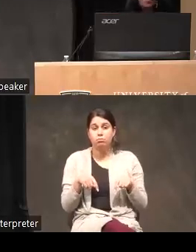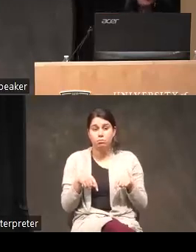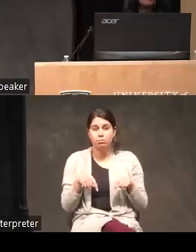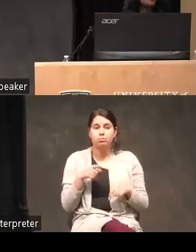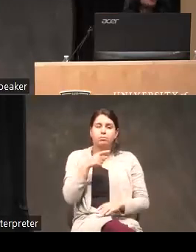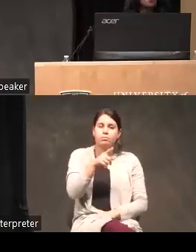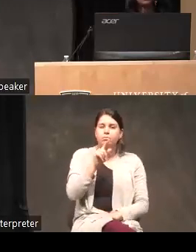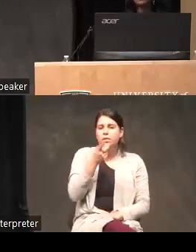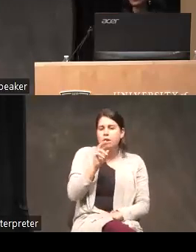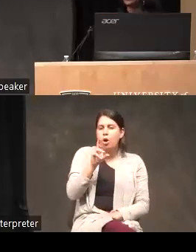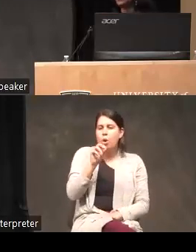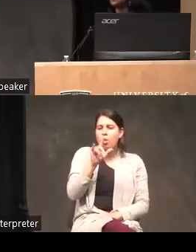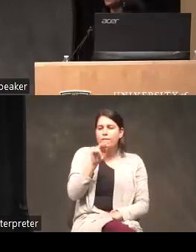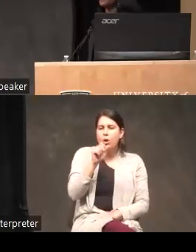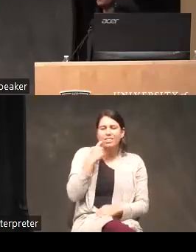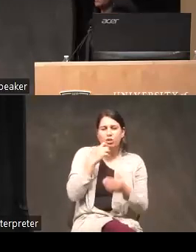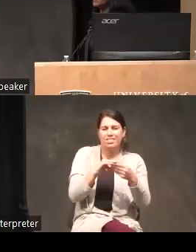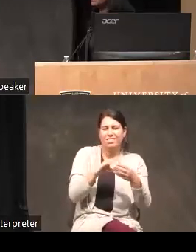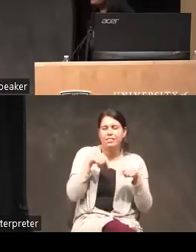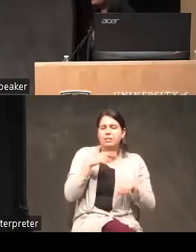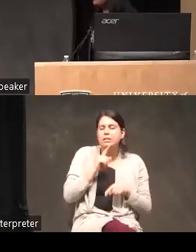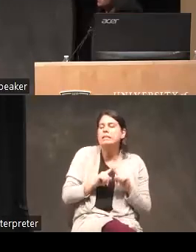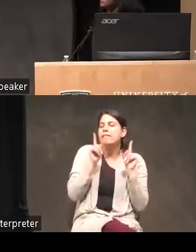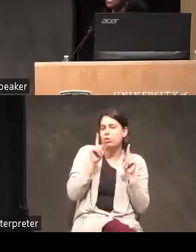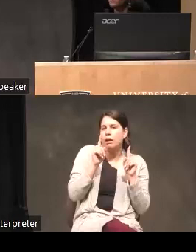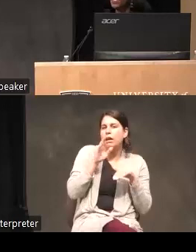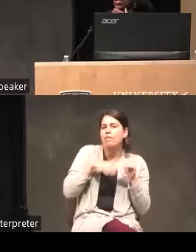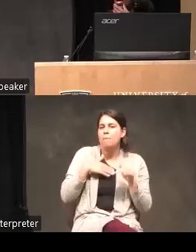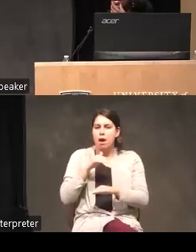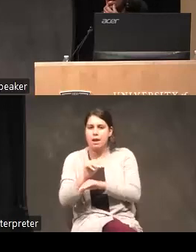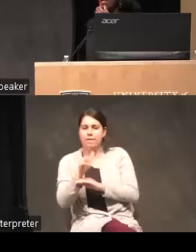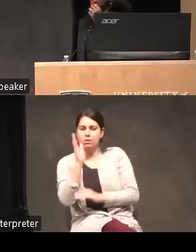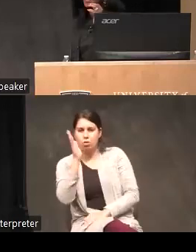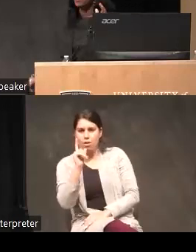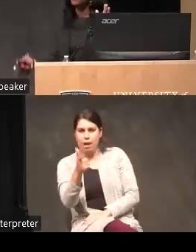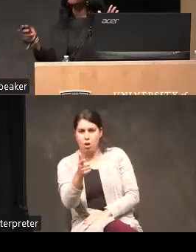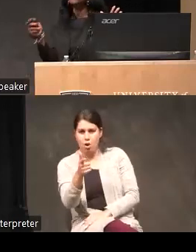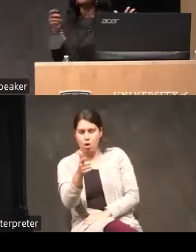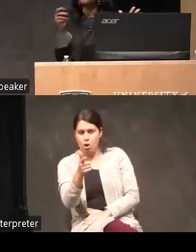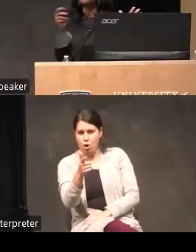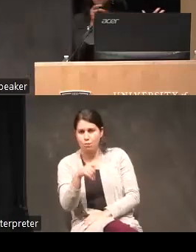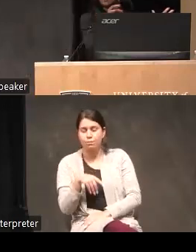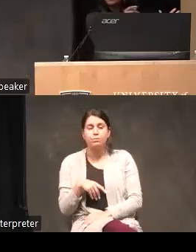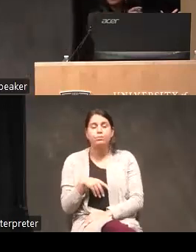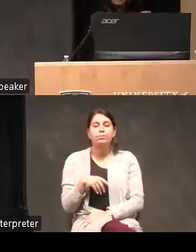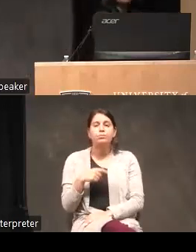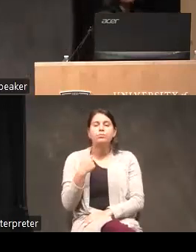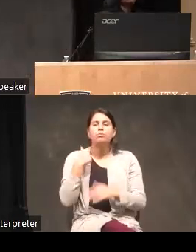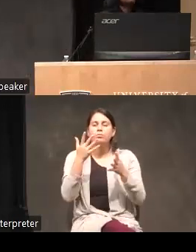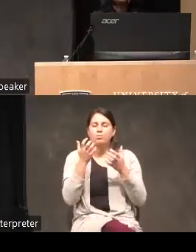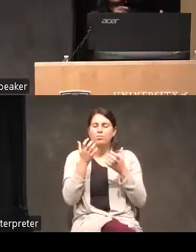Dr. Olivares was saying earlier, is different from the evening talk, because I want to move from